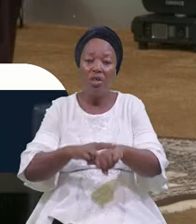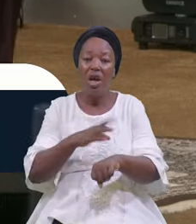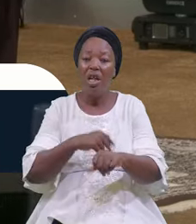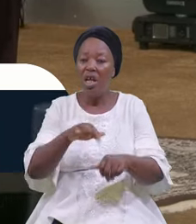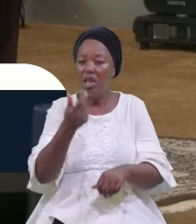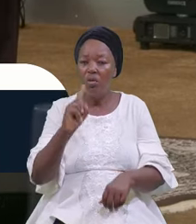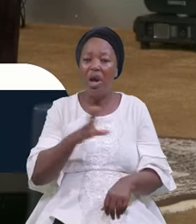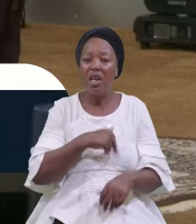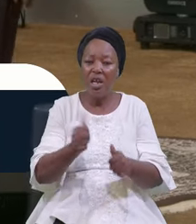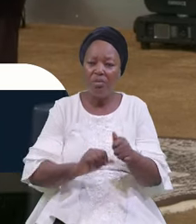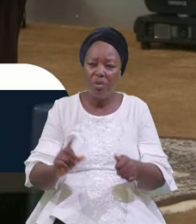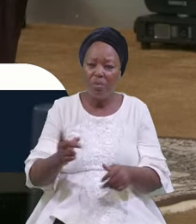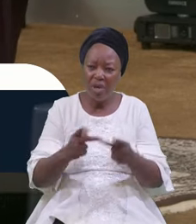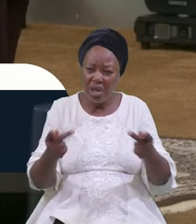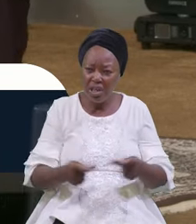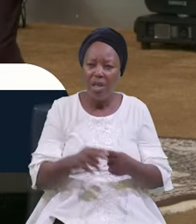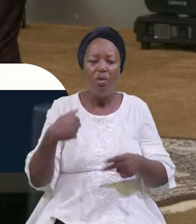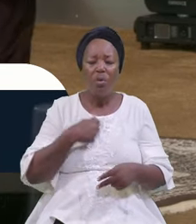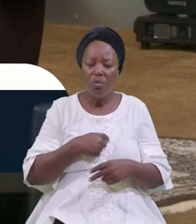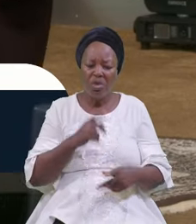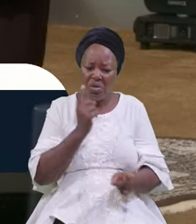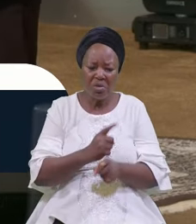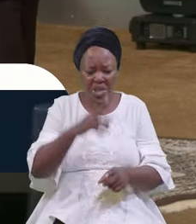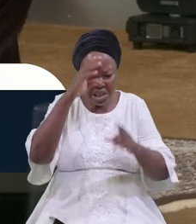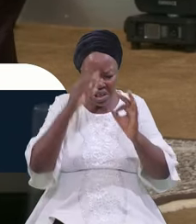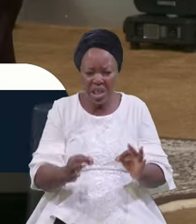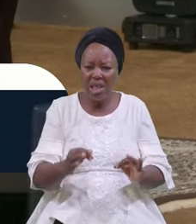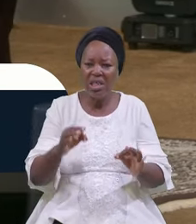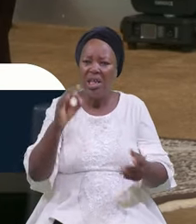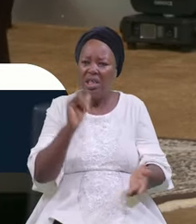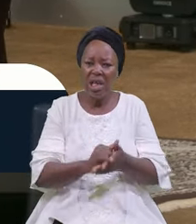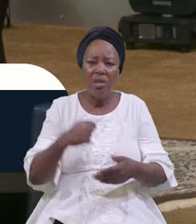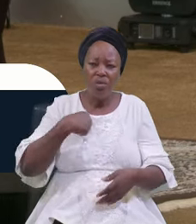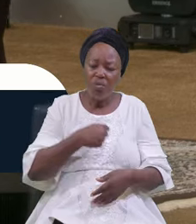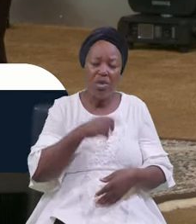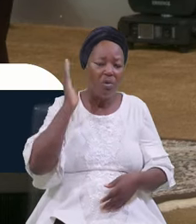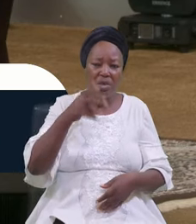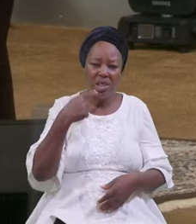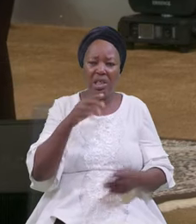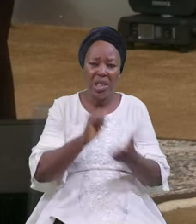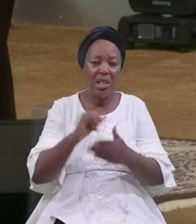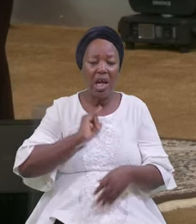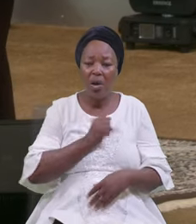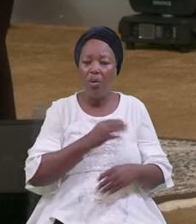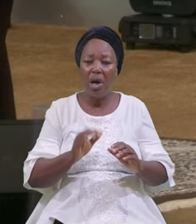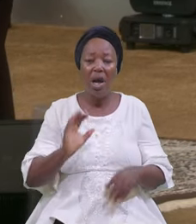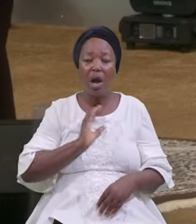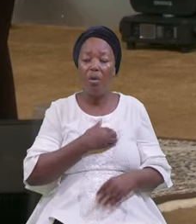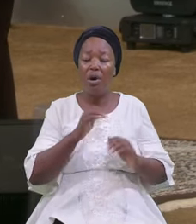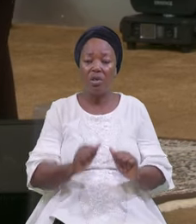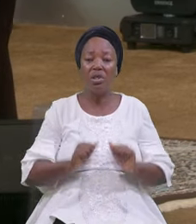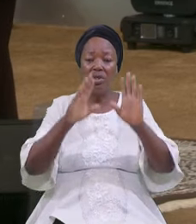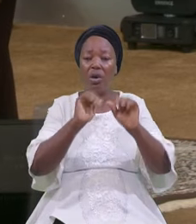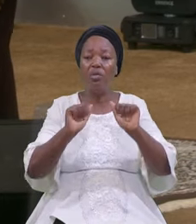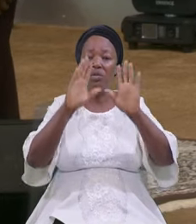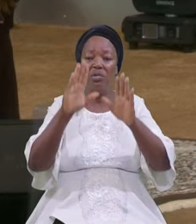we single out ourselves and we say that our consecration commitment makes us to